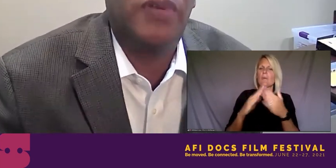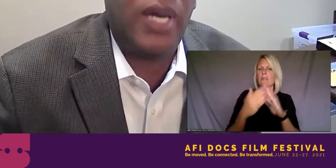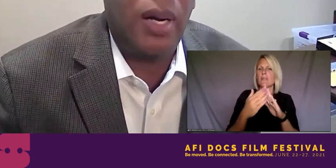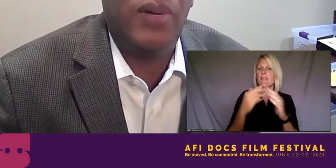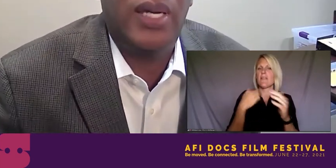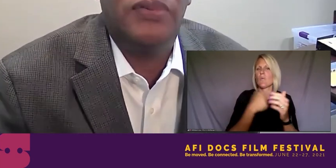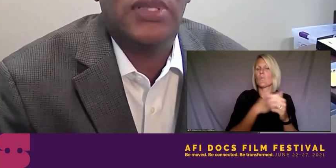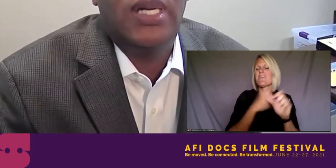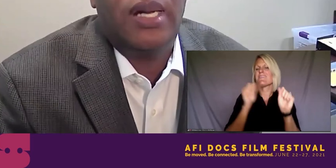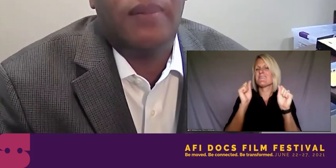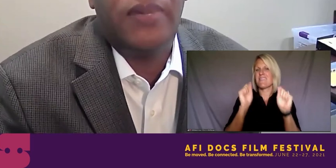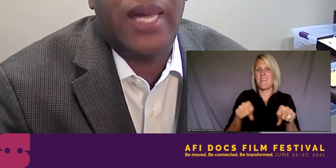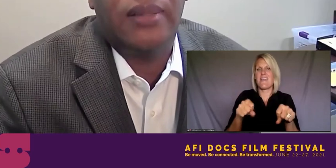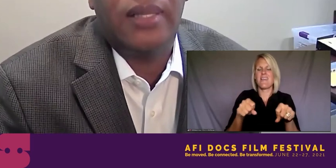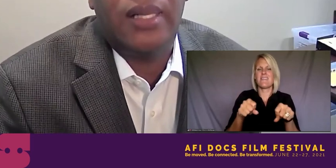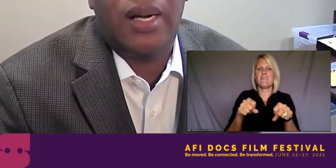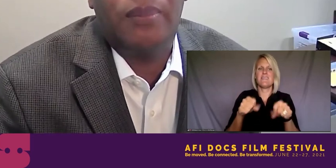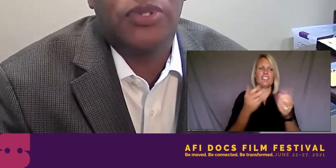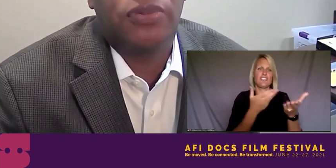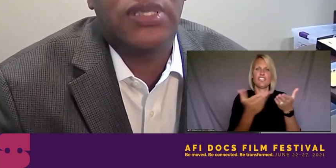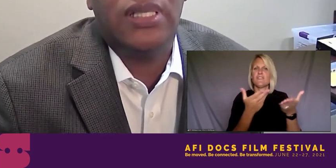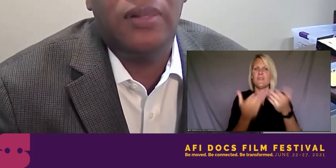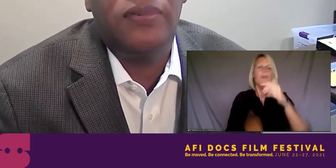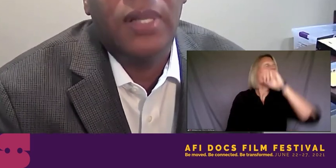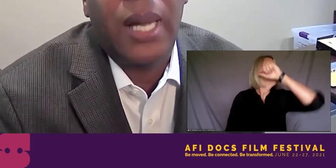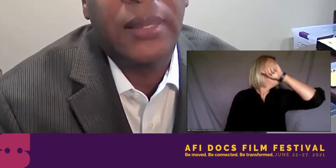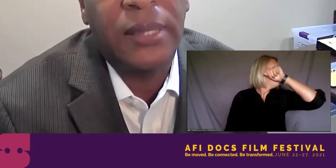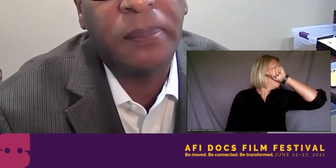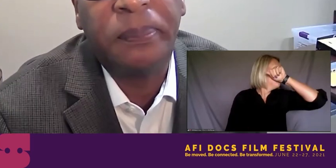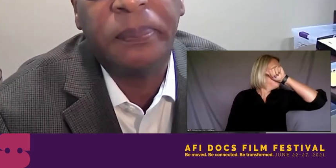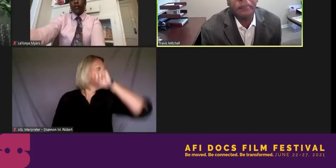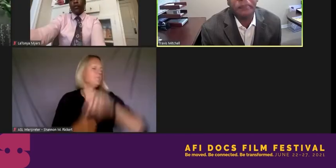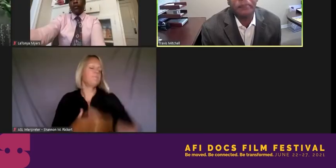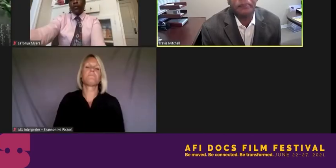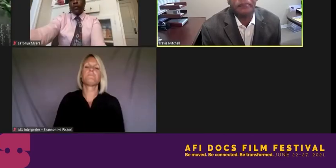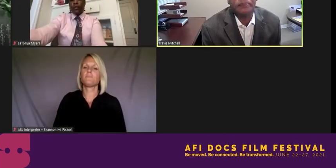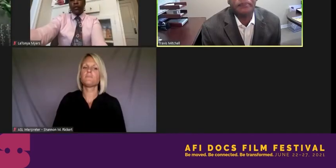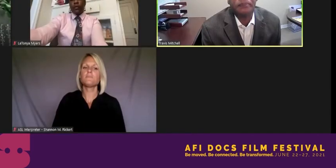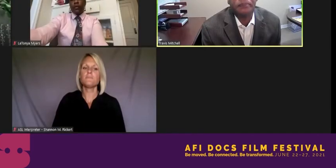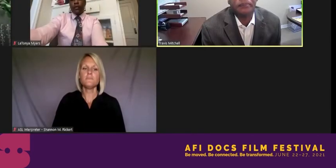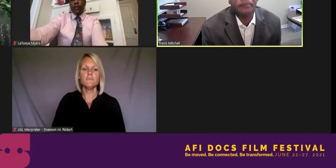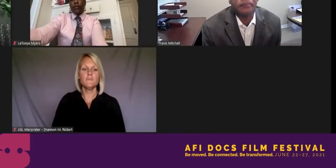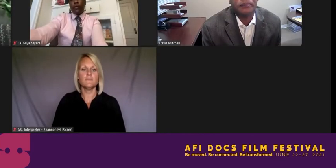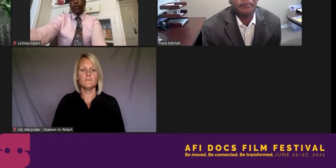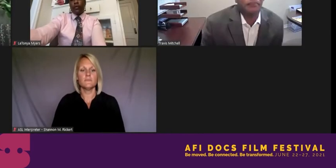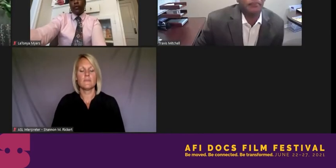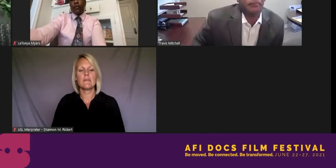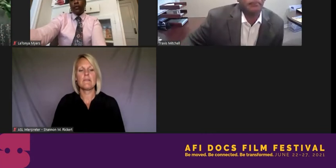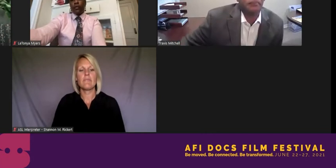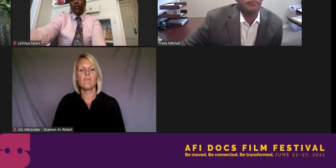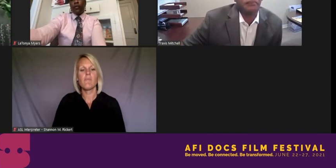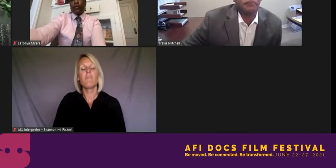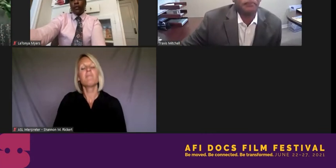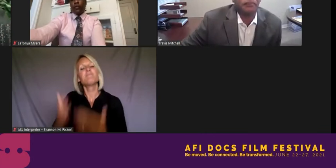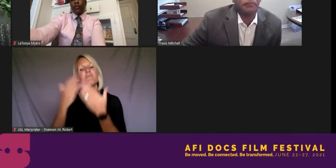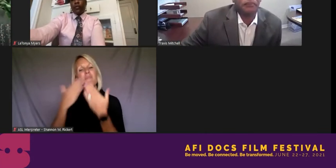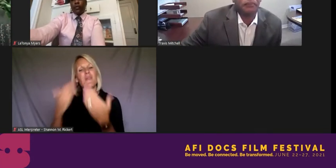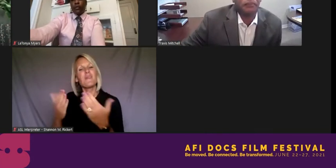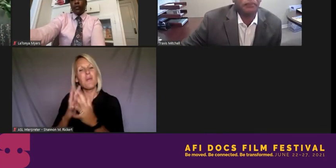stewards over the airwaves that, that they're able to receive content. Well, thank you so much for that.